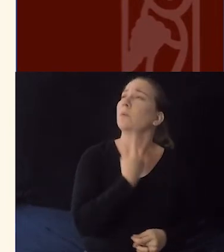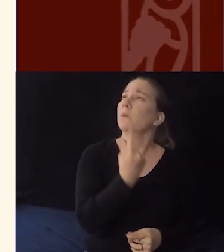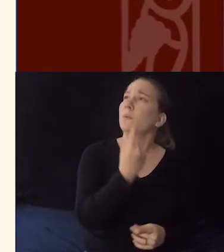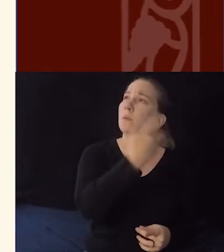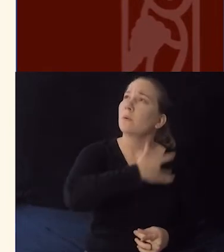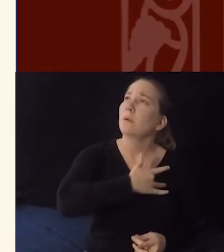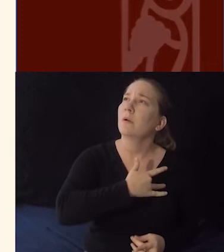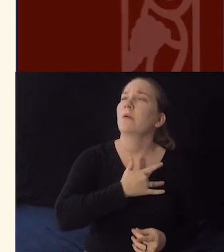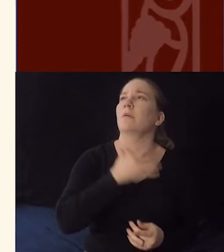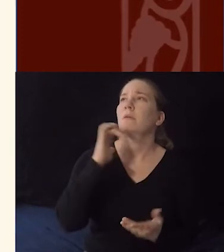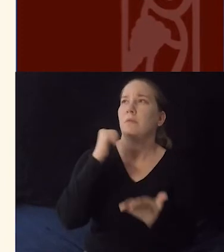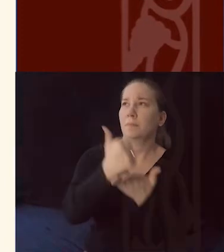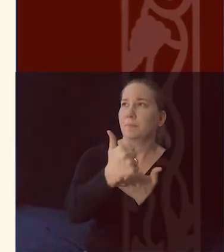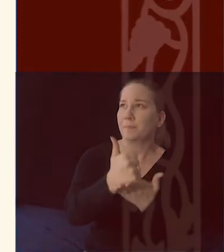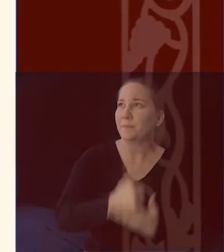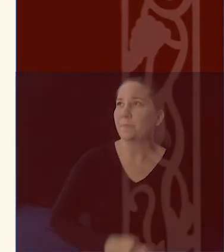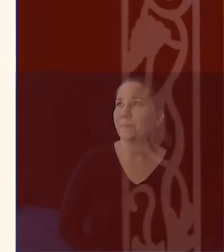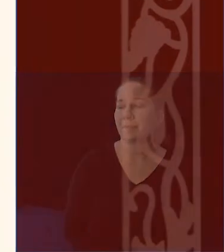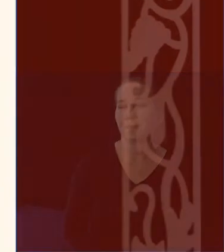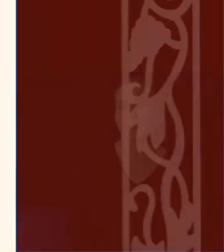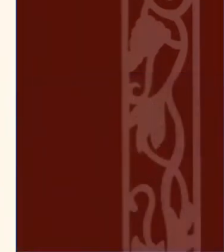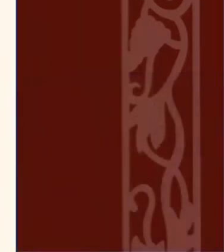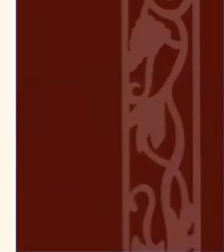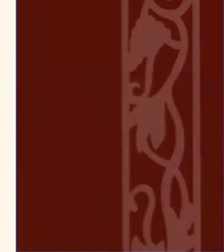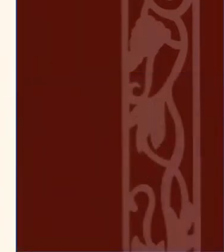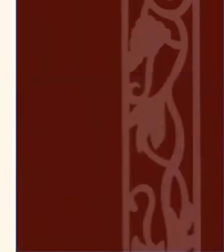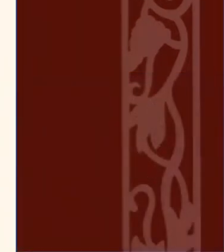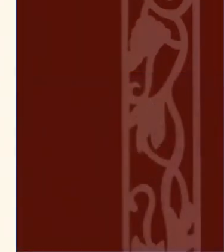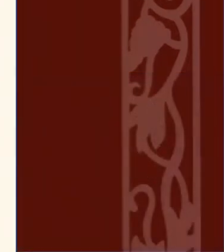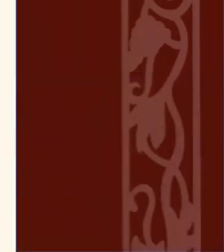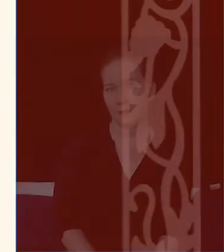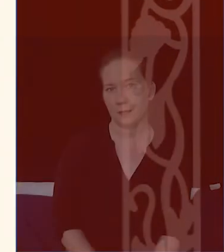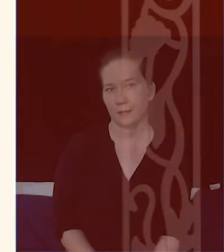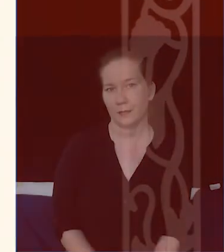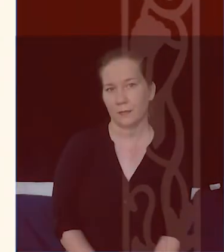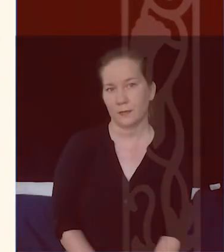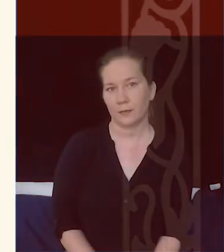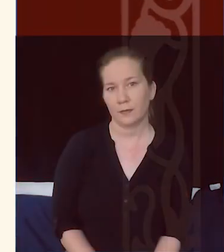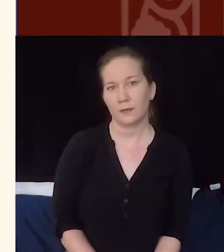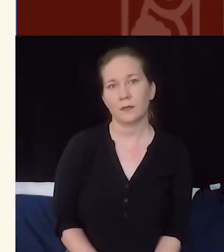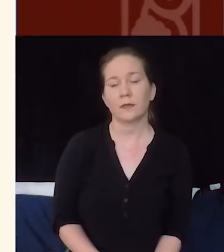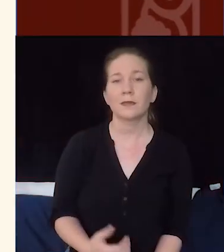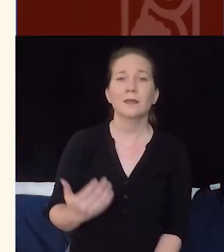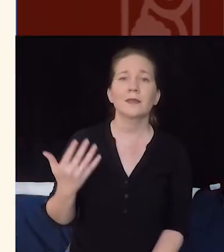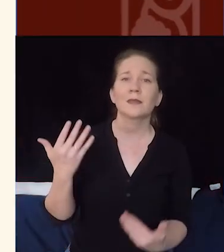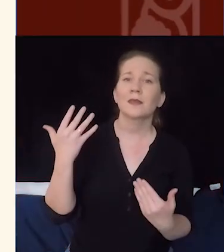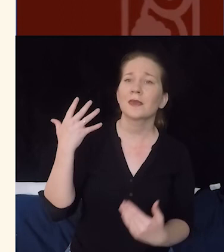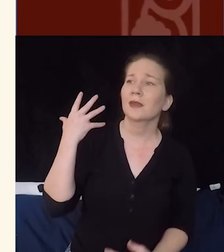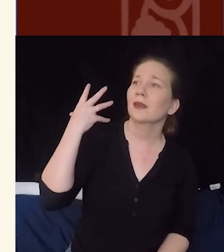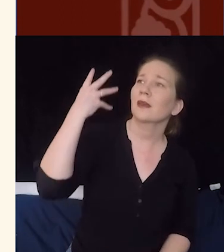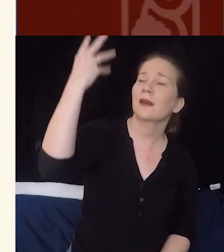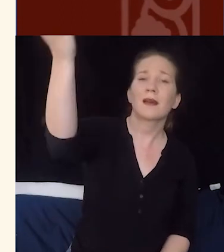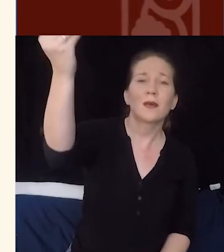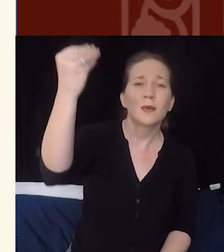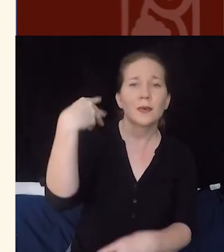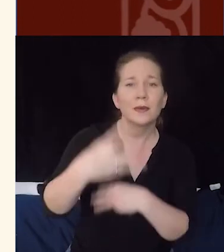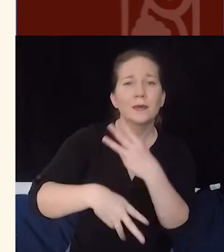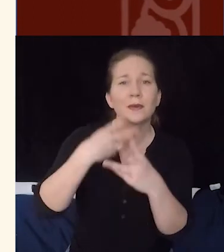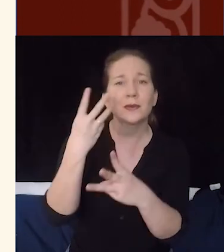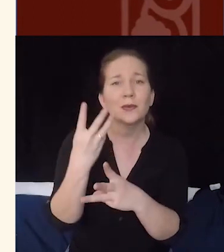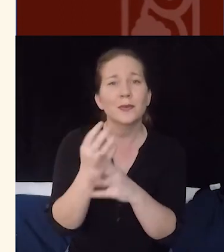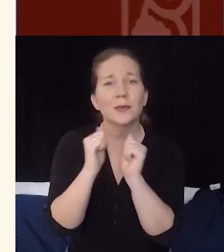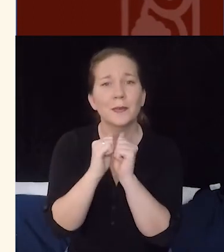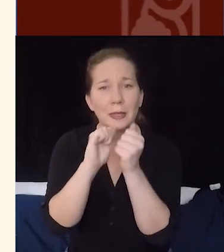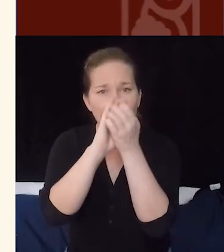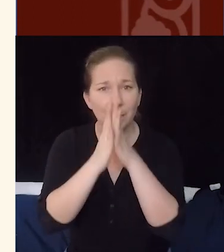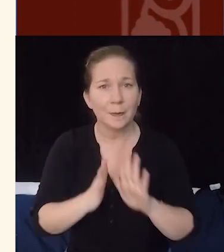our Lord. Amen. Go forth into the world in peace. Be of good courage.